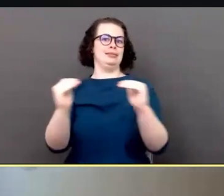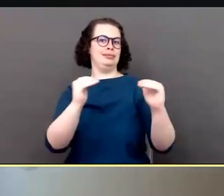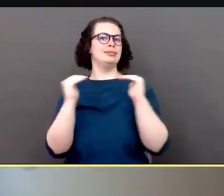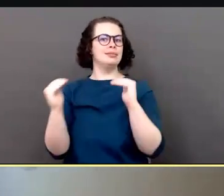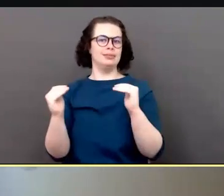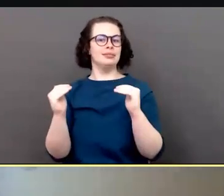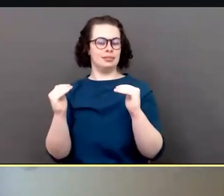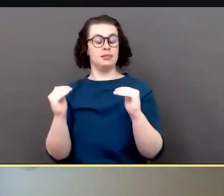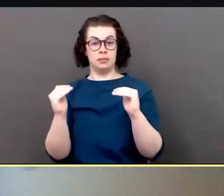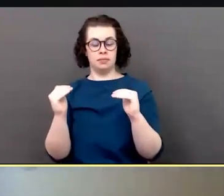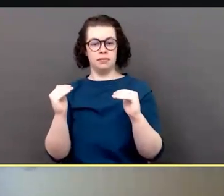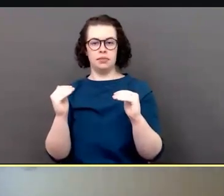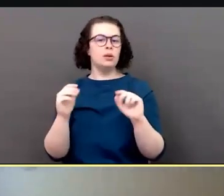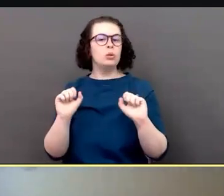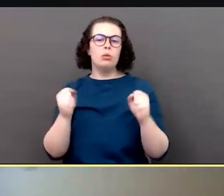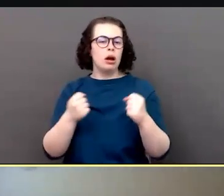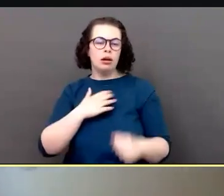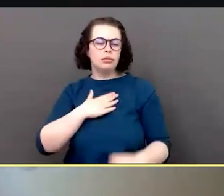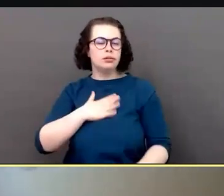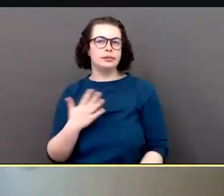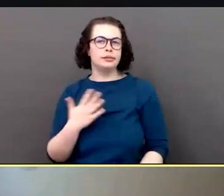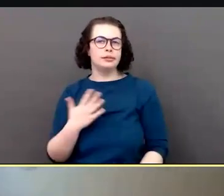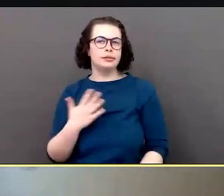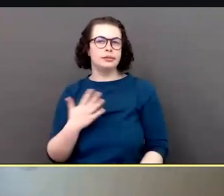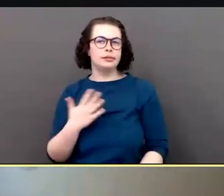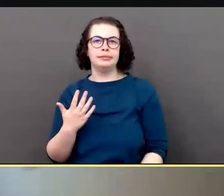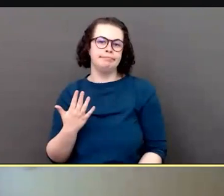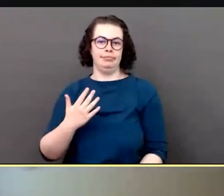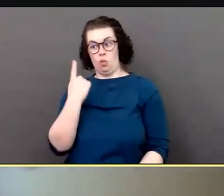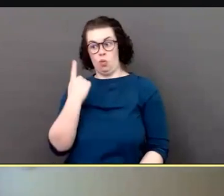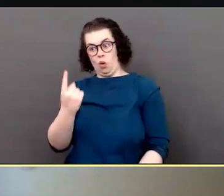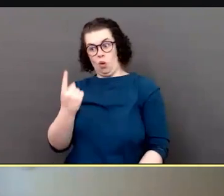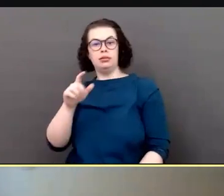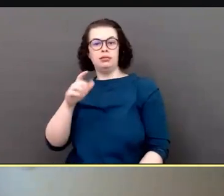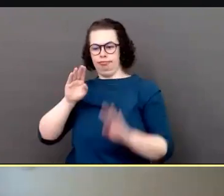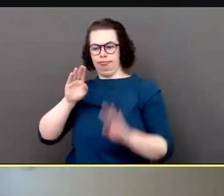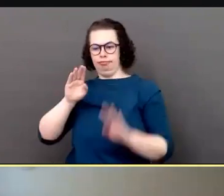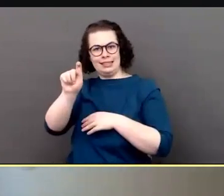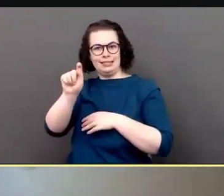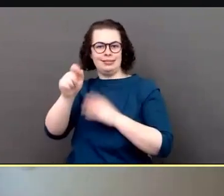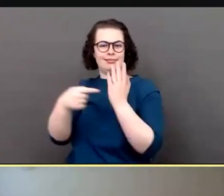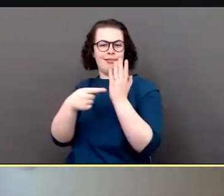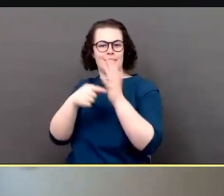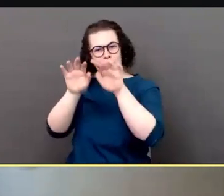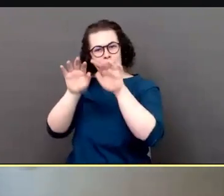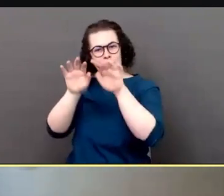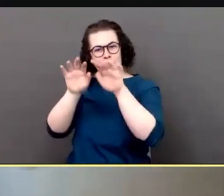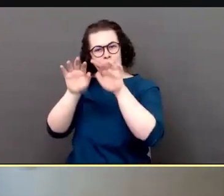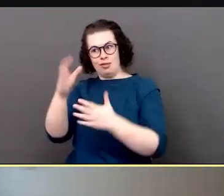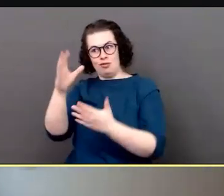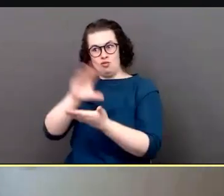just rely on the EN and the TR report here. Yeah.